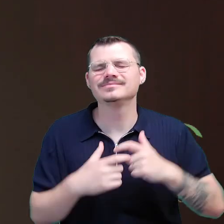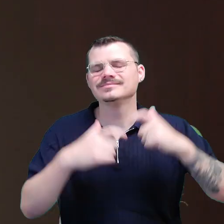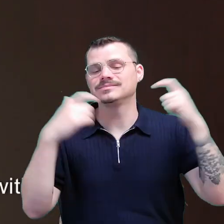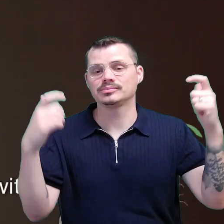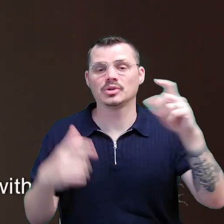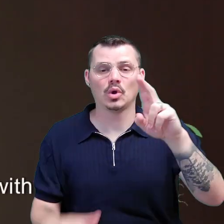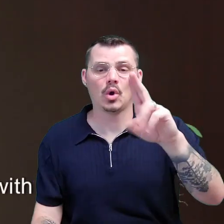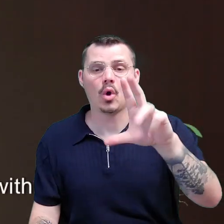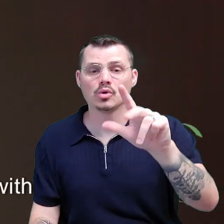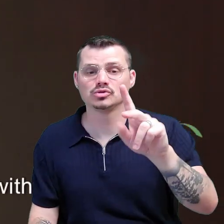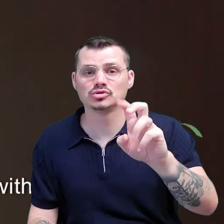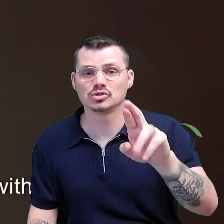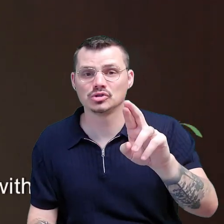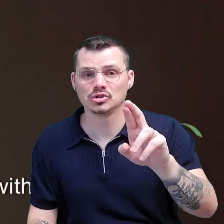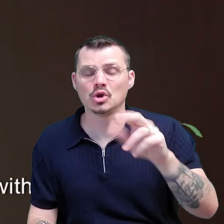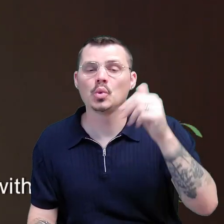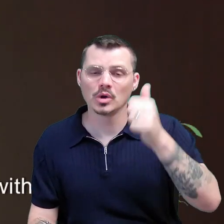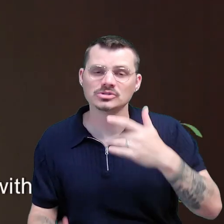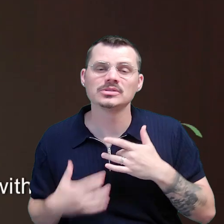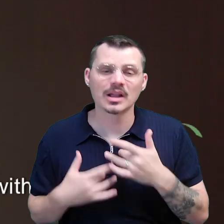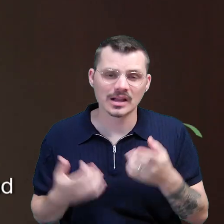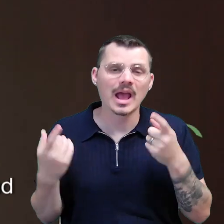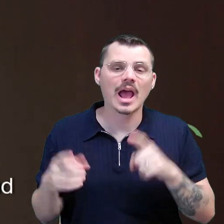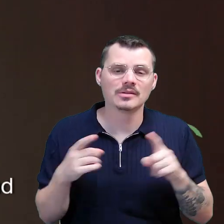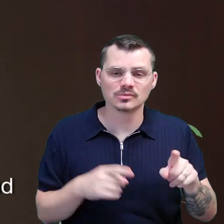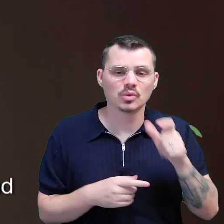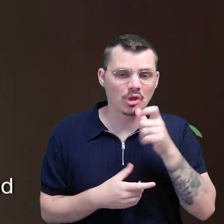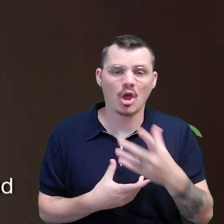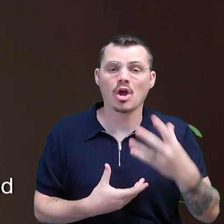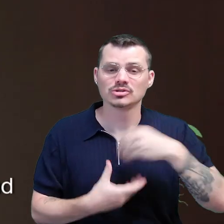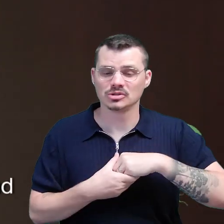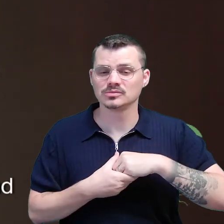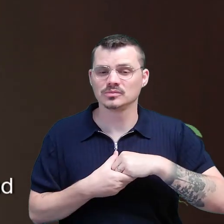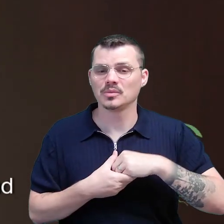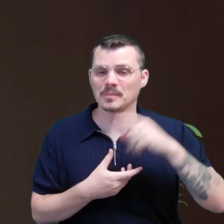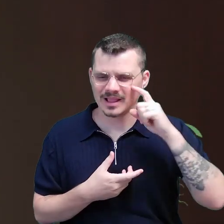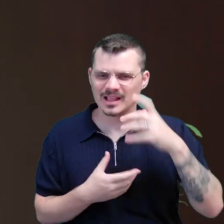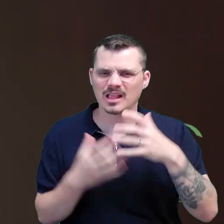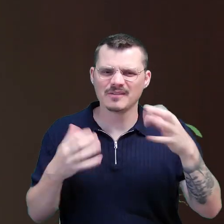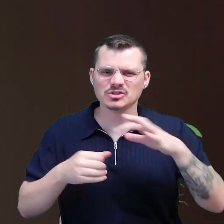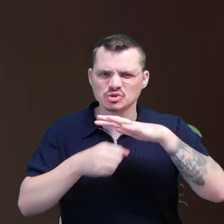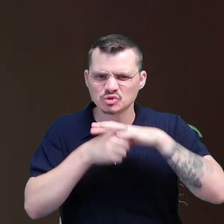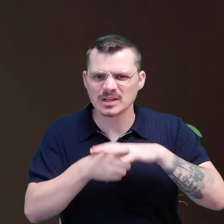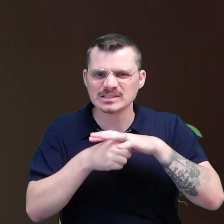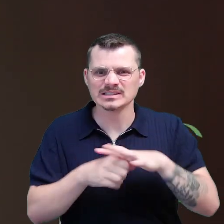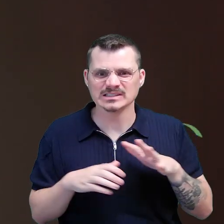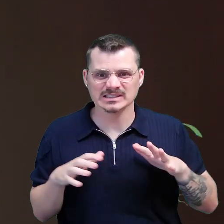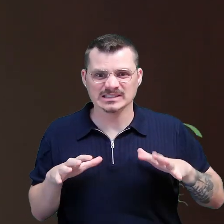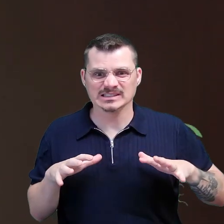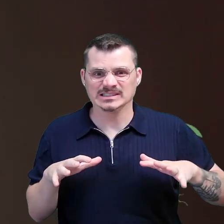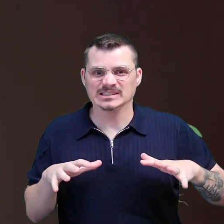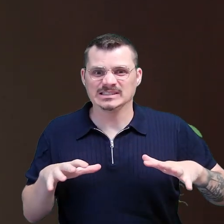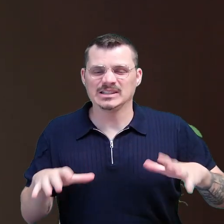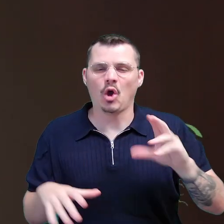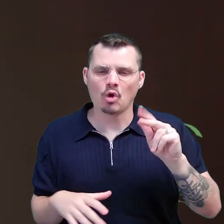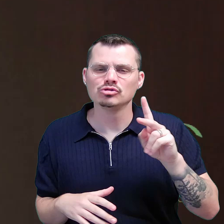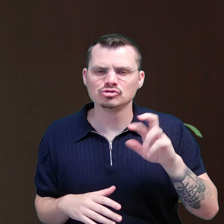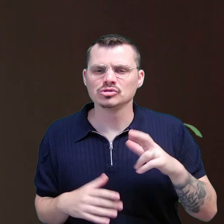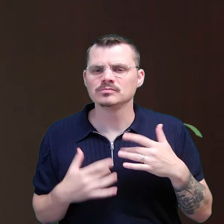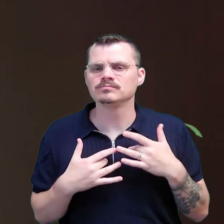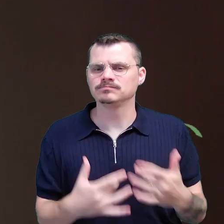ulcer, which occurs much more often in people with autism because of the amount of stress and anxiety they live with all the